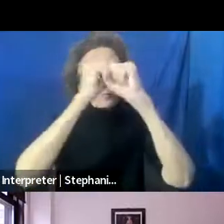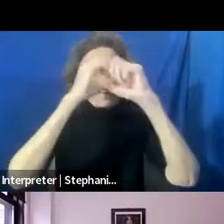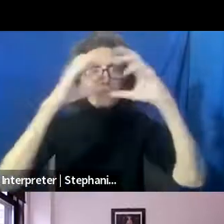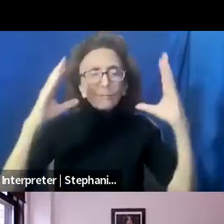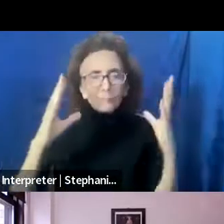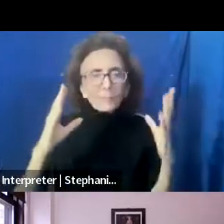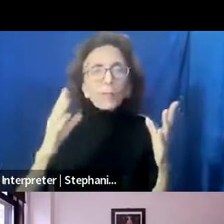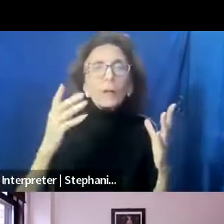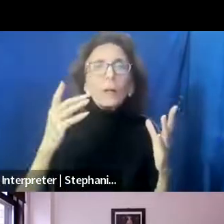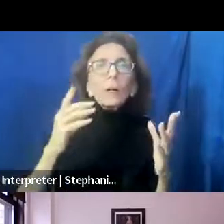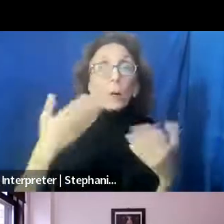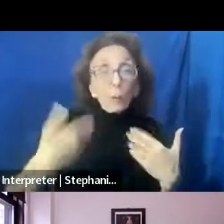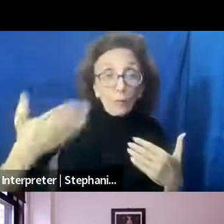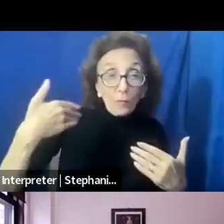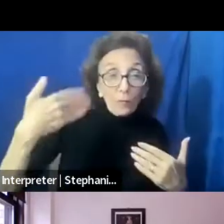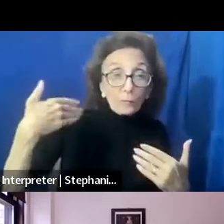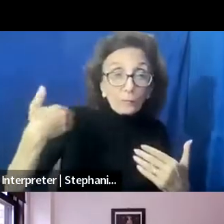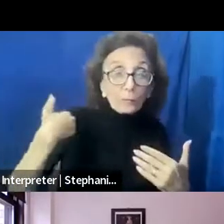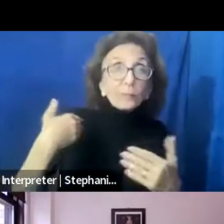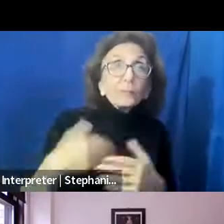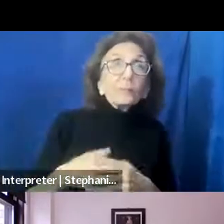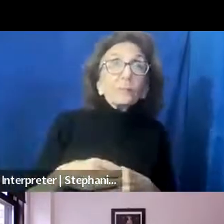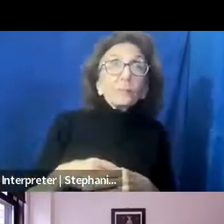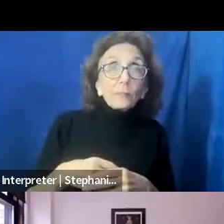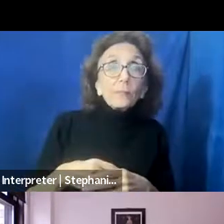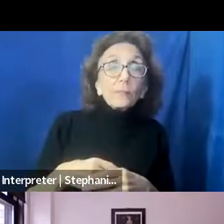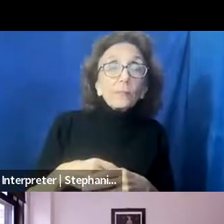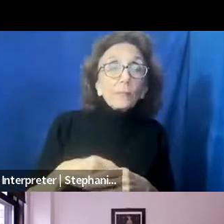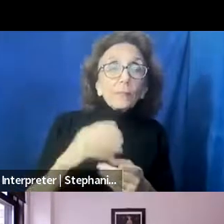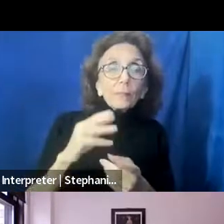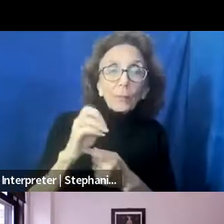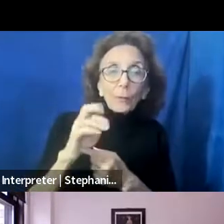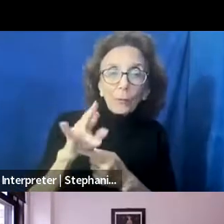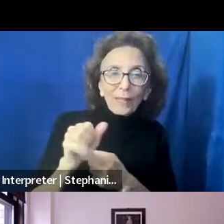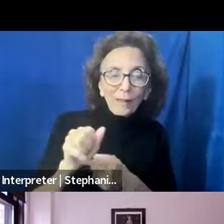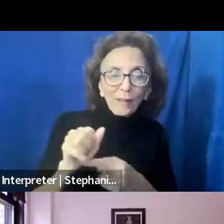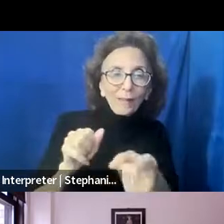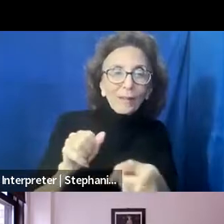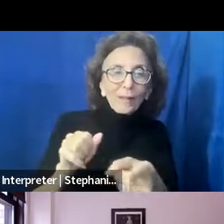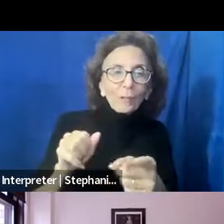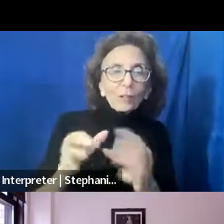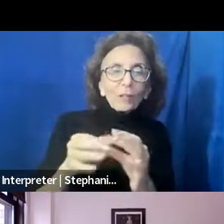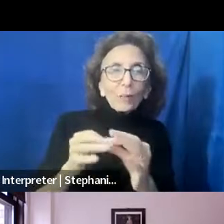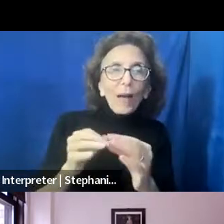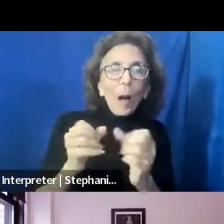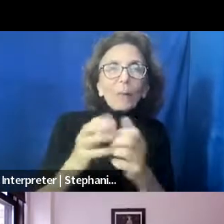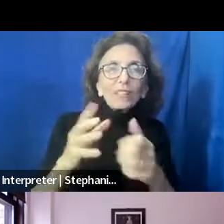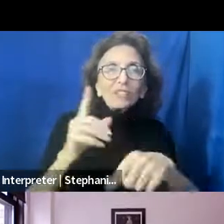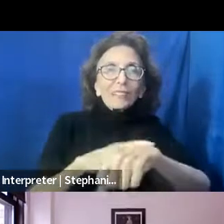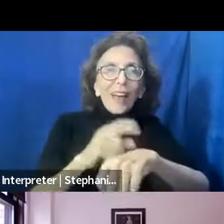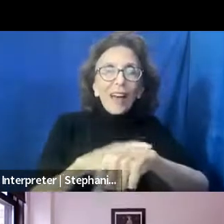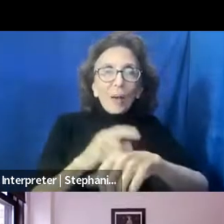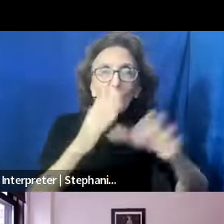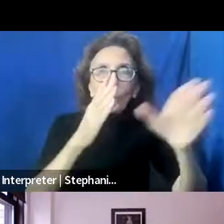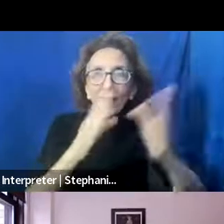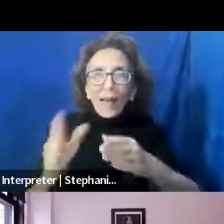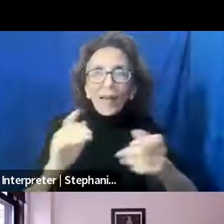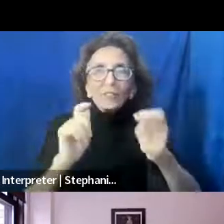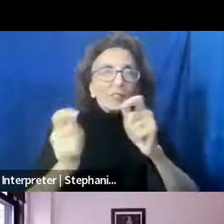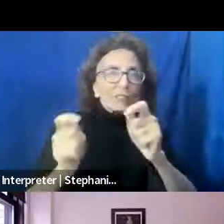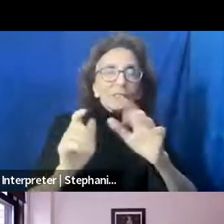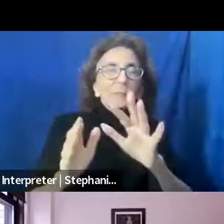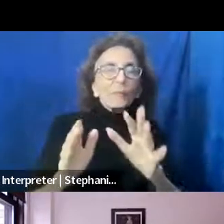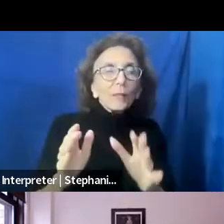We were talking earlier about, Maria was talking earlier about time. And, you know,